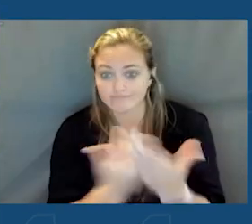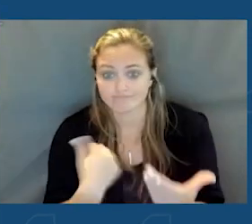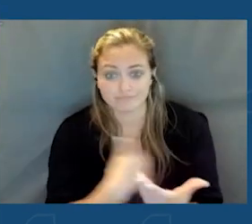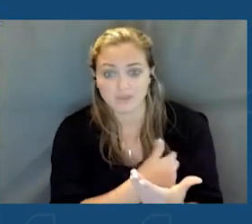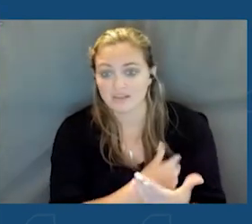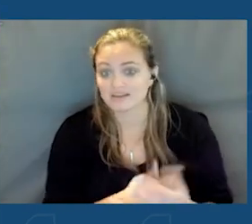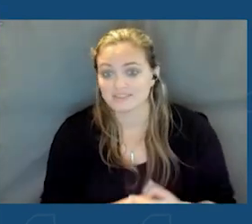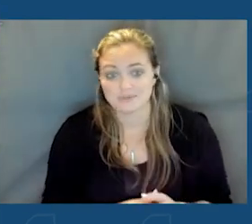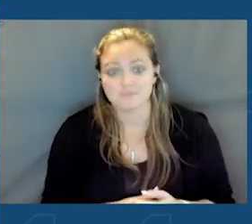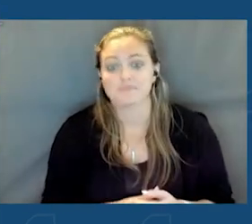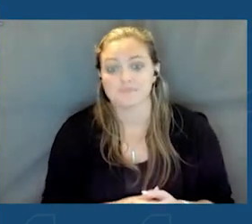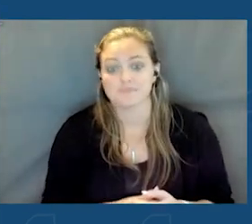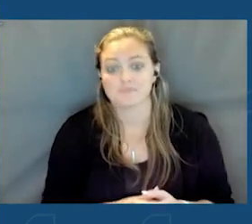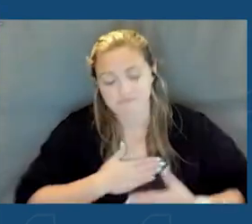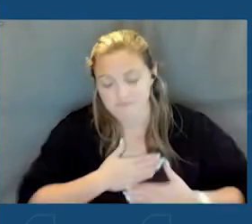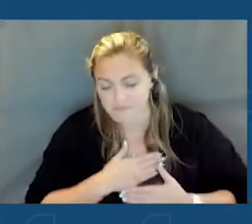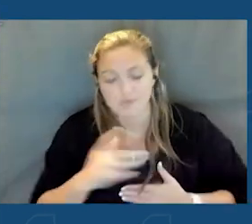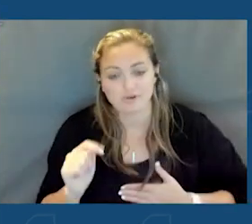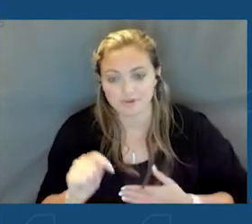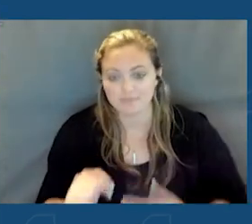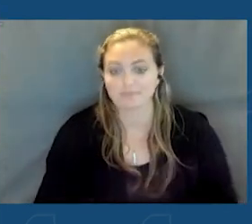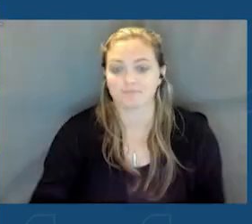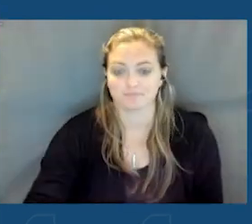really do appreciate that.